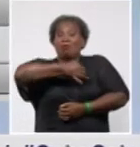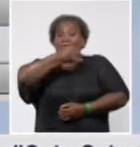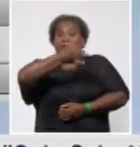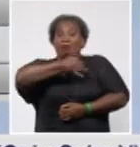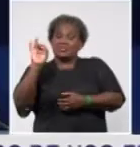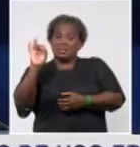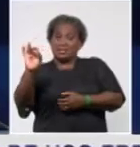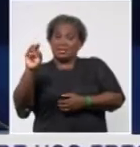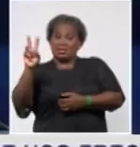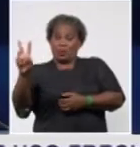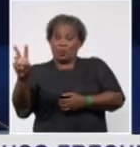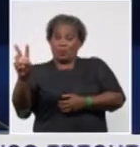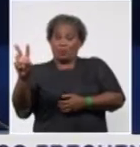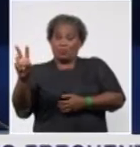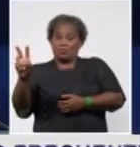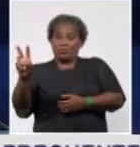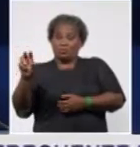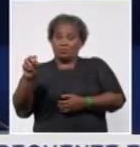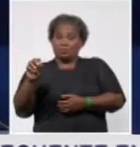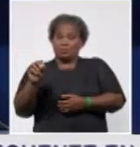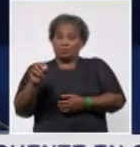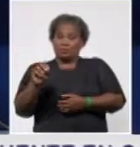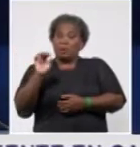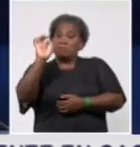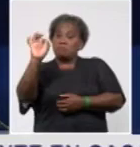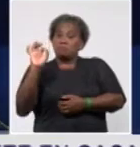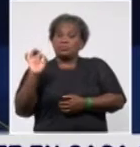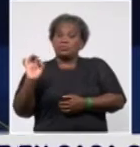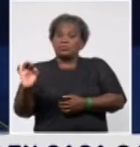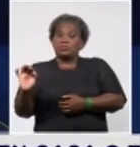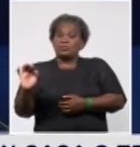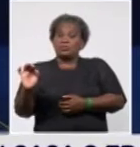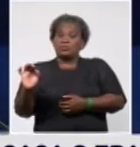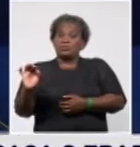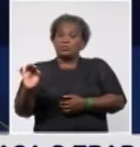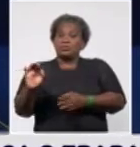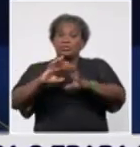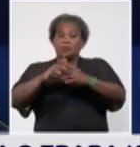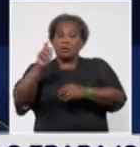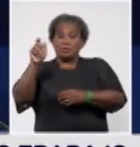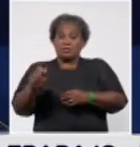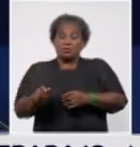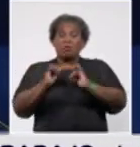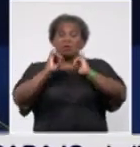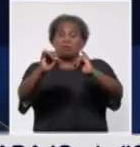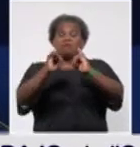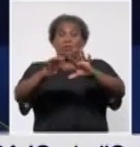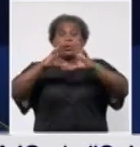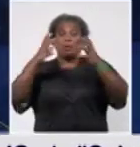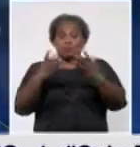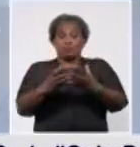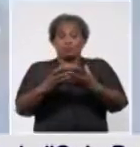3.30%. The region of the Americas, which accounts for